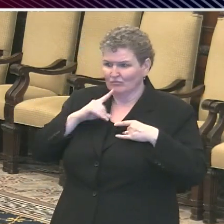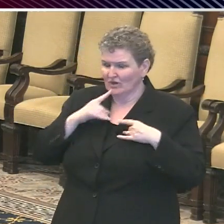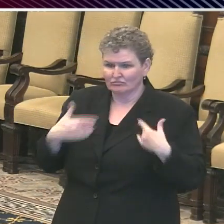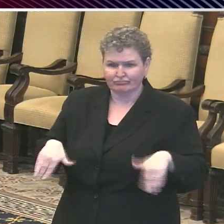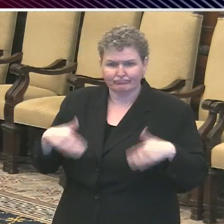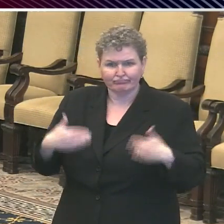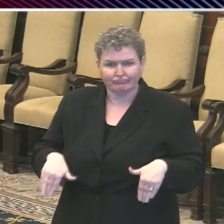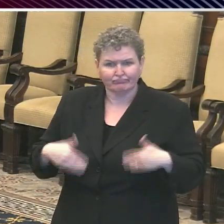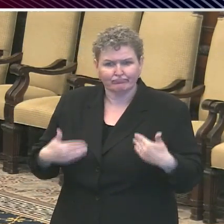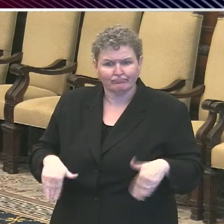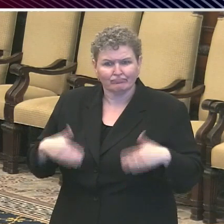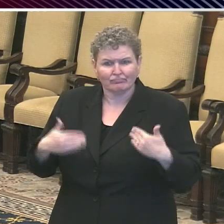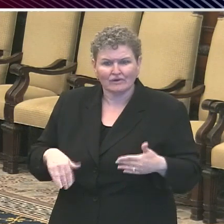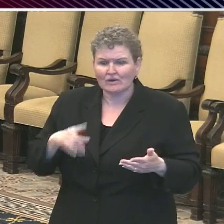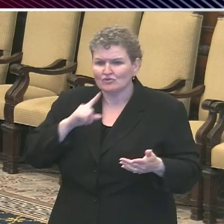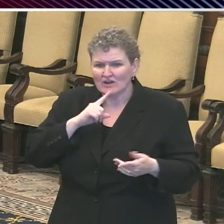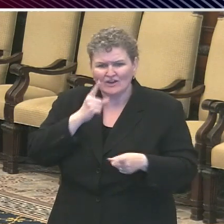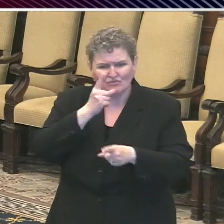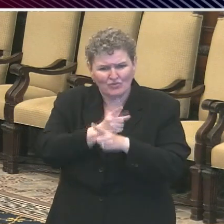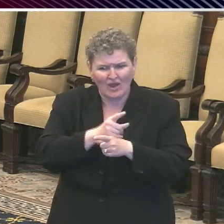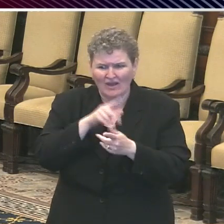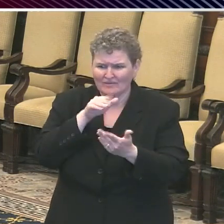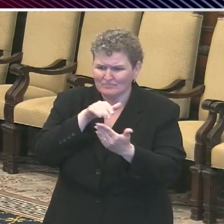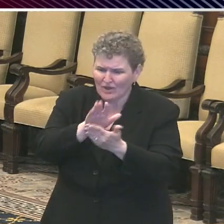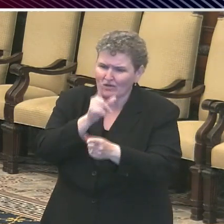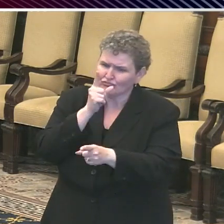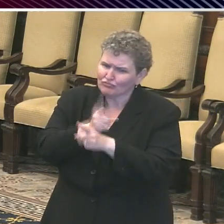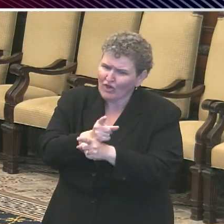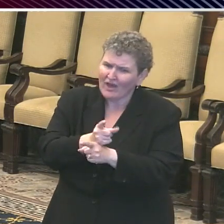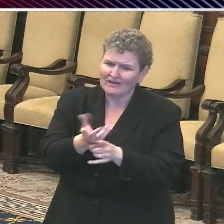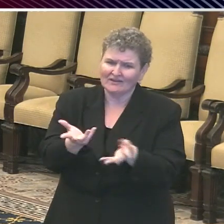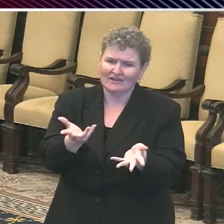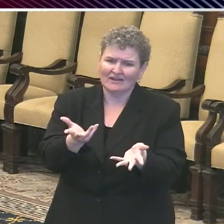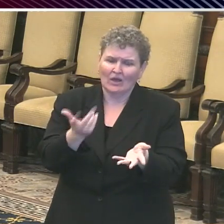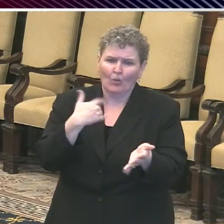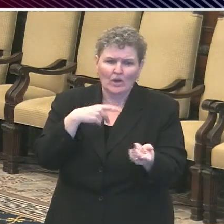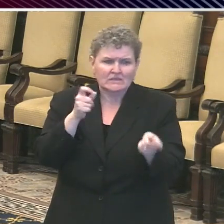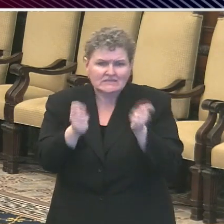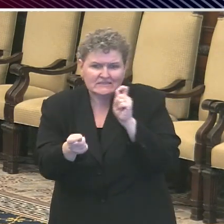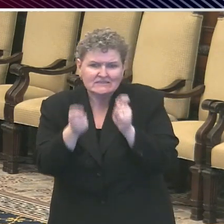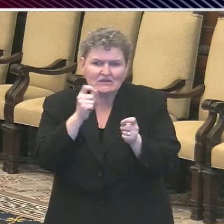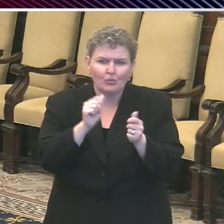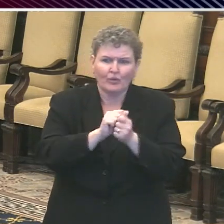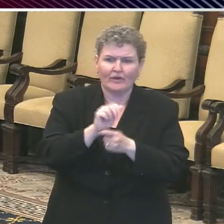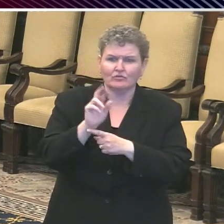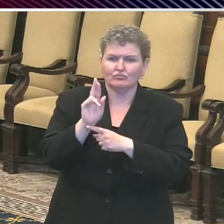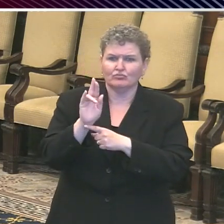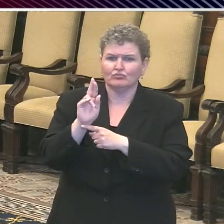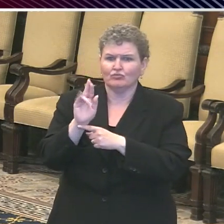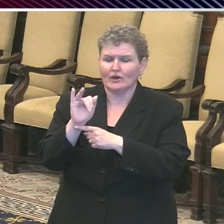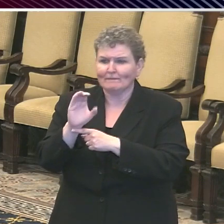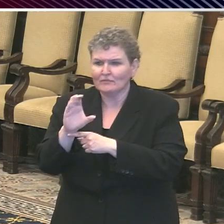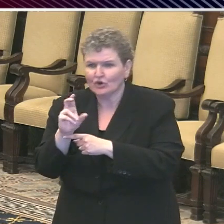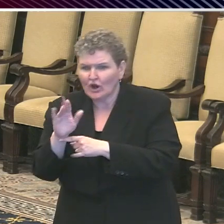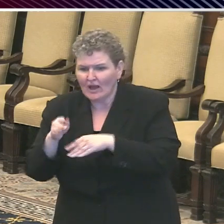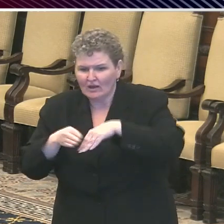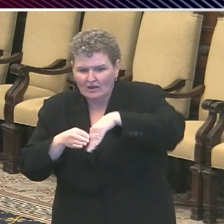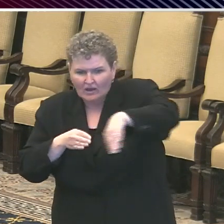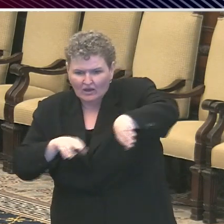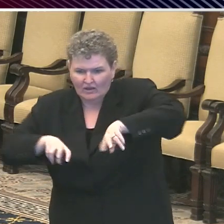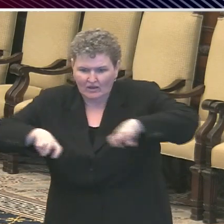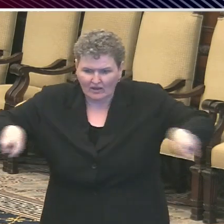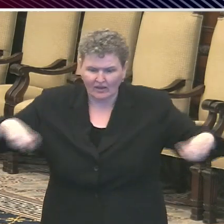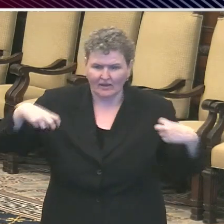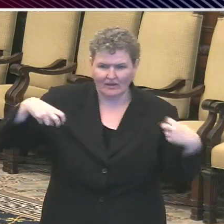that right. In some cases, that may mean we have to make adjustments to the curb line or other issues, and that's what we want